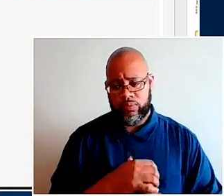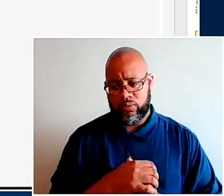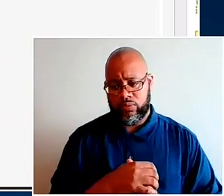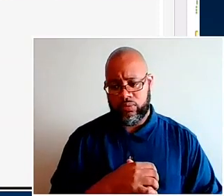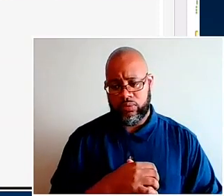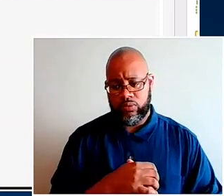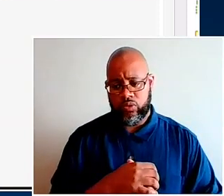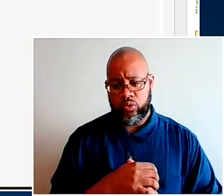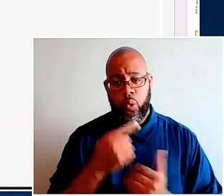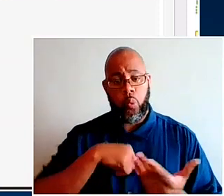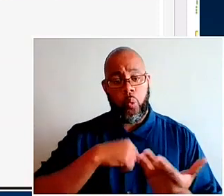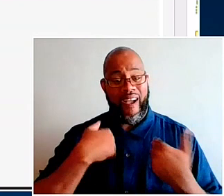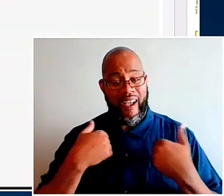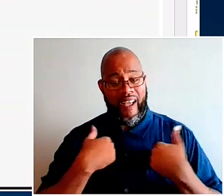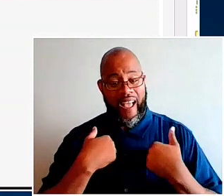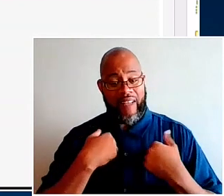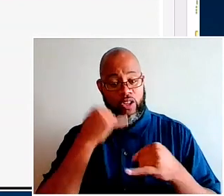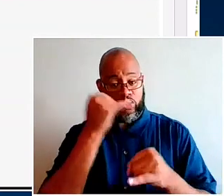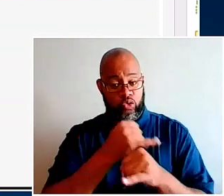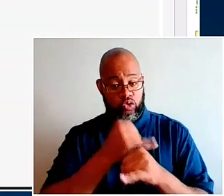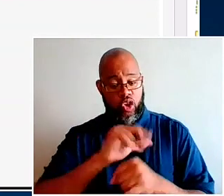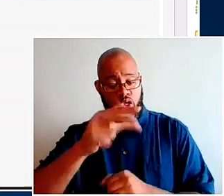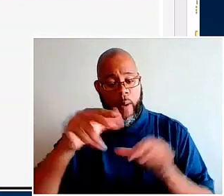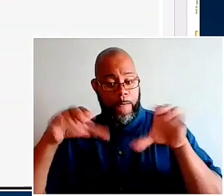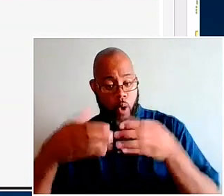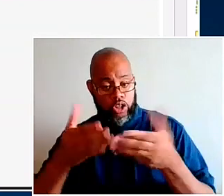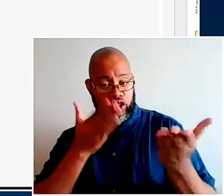so we have that the institution of